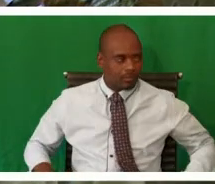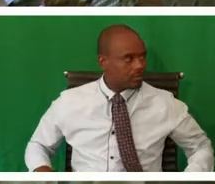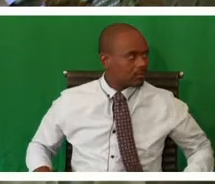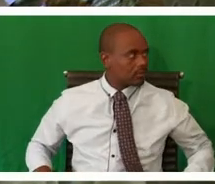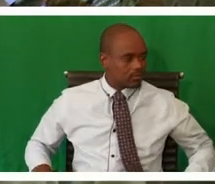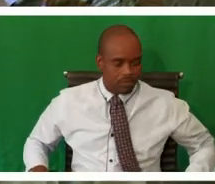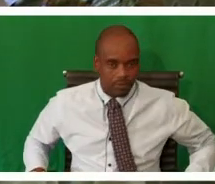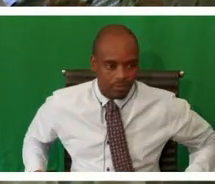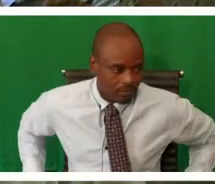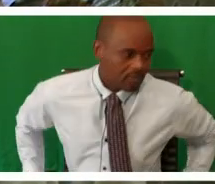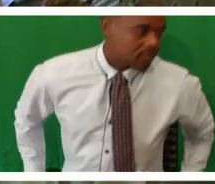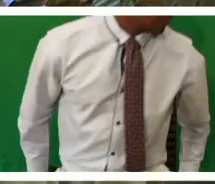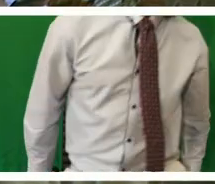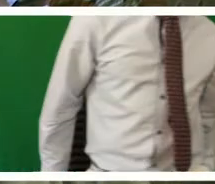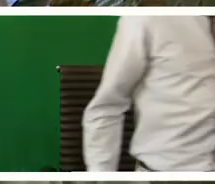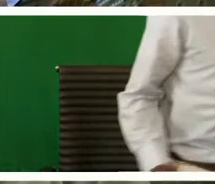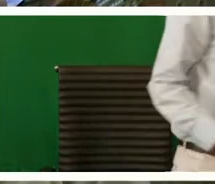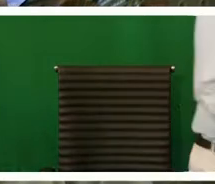Bomme